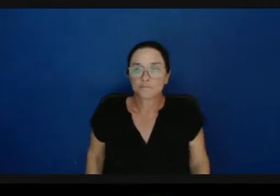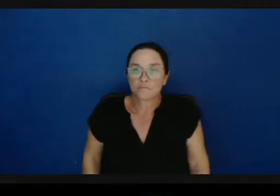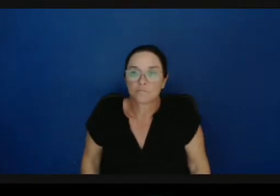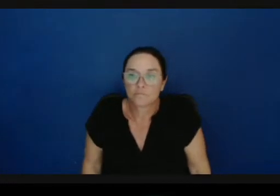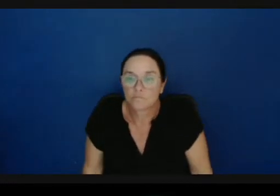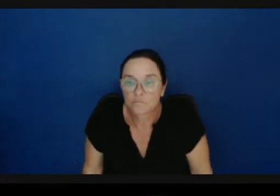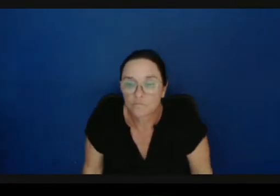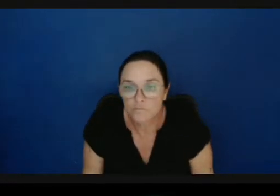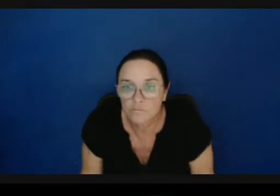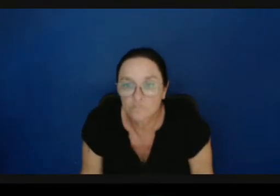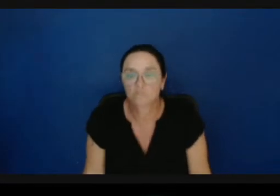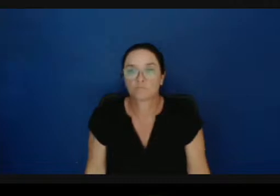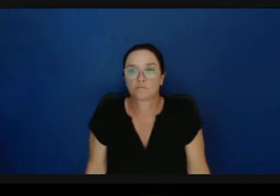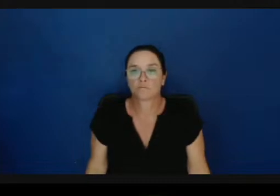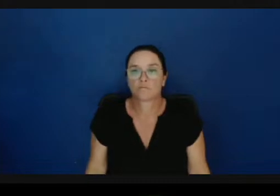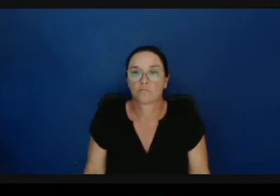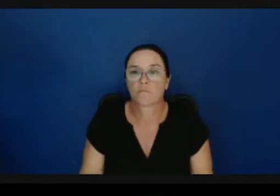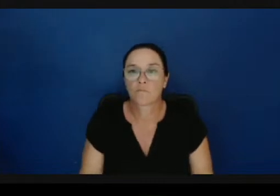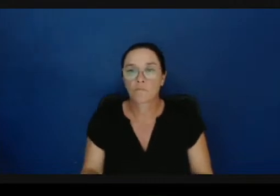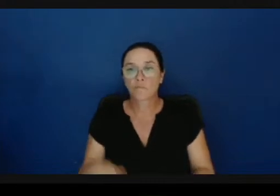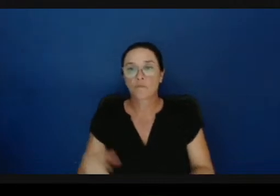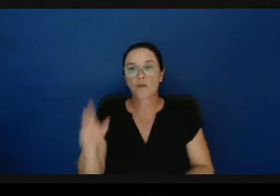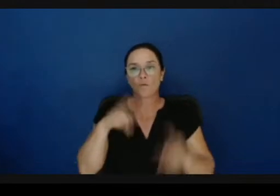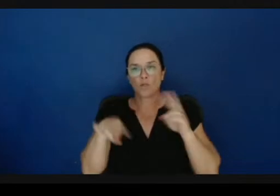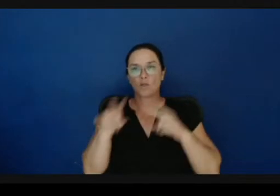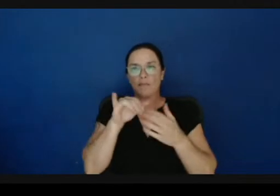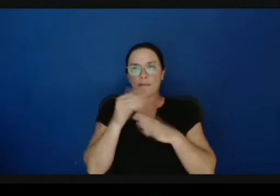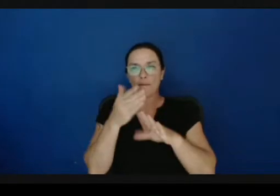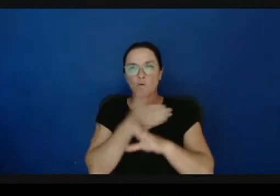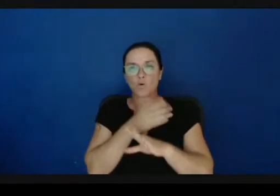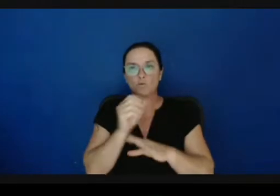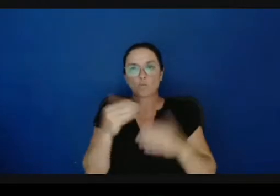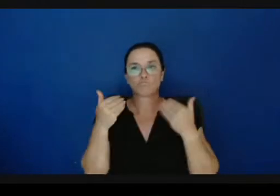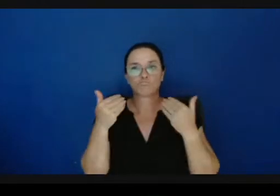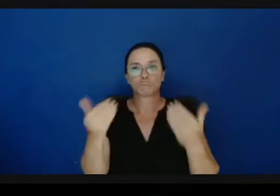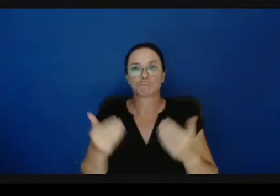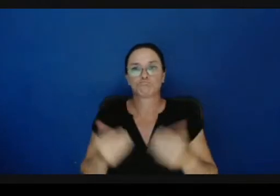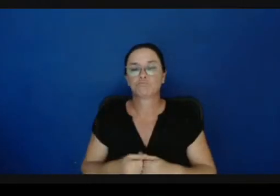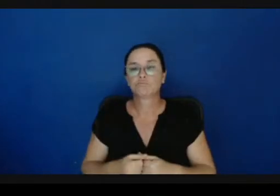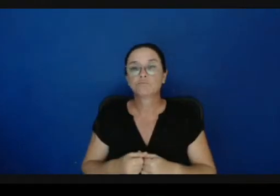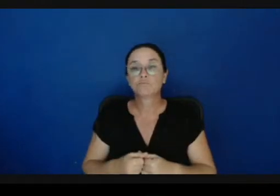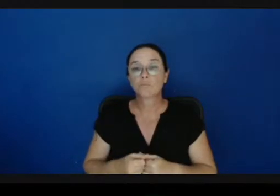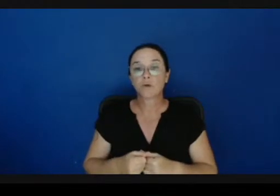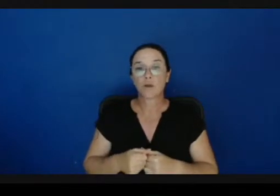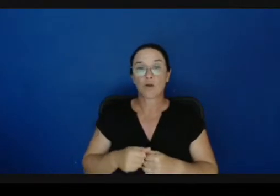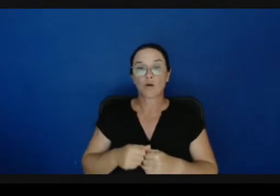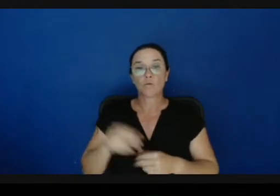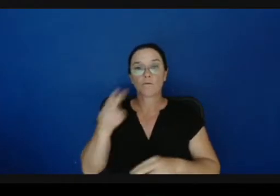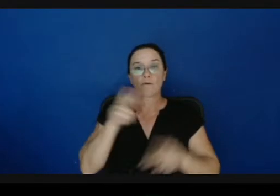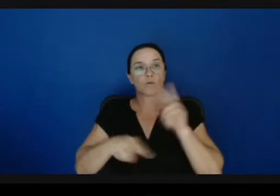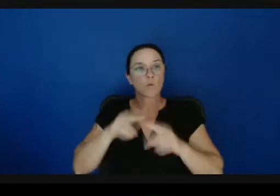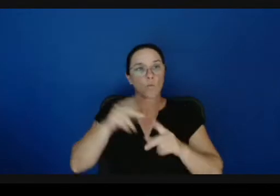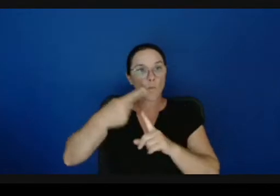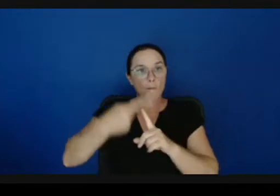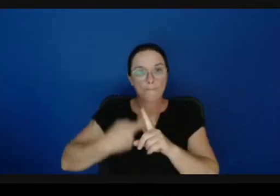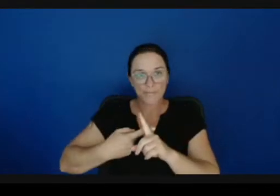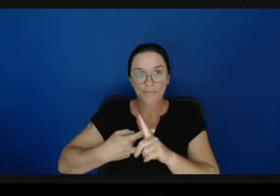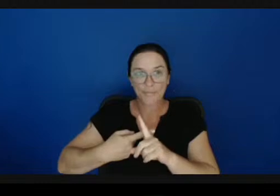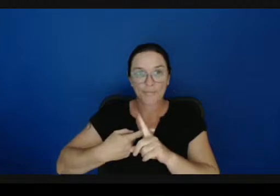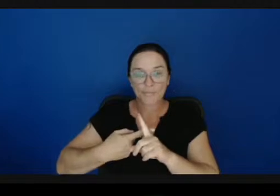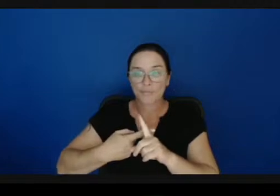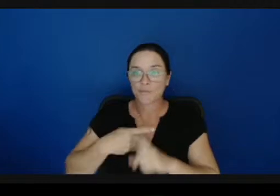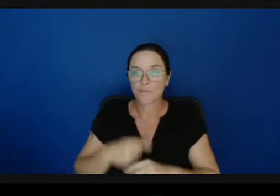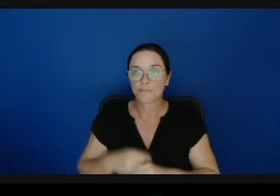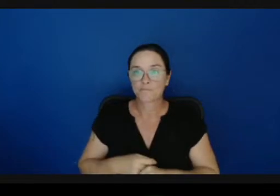And a map we've looked at before, so keep going here and look at the 1 month time period. So we'll come